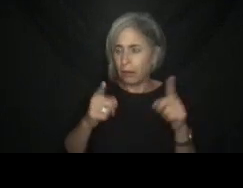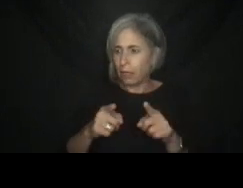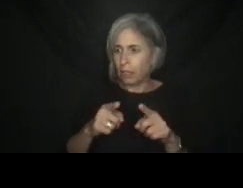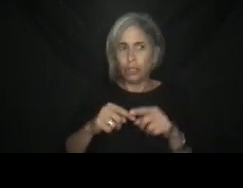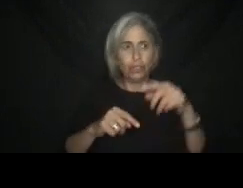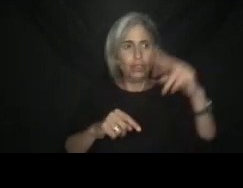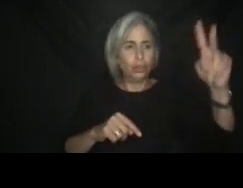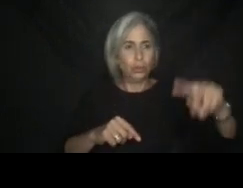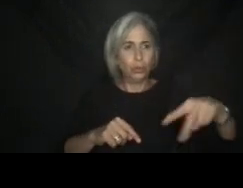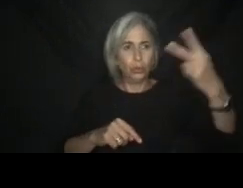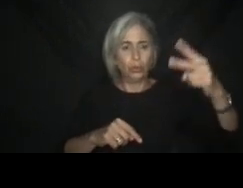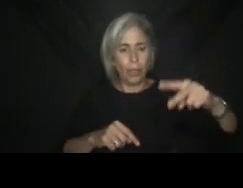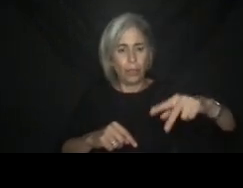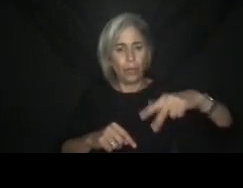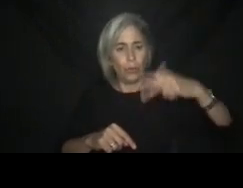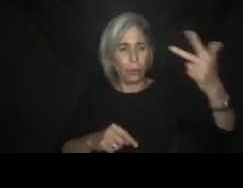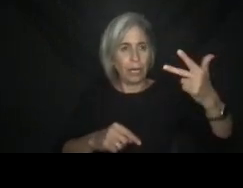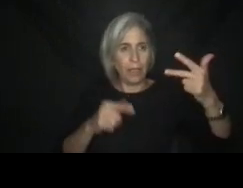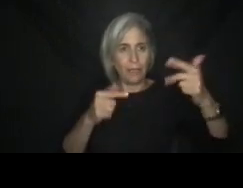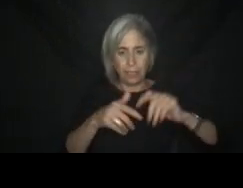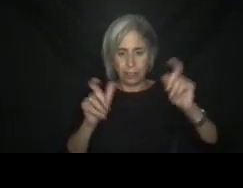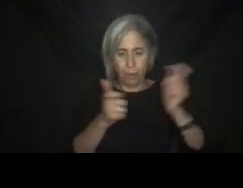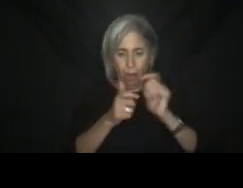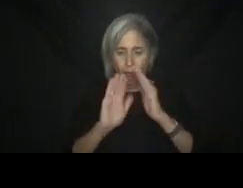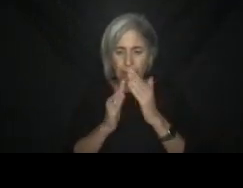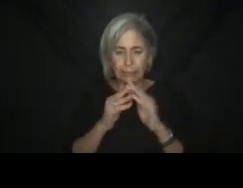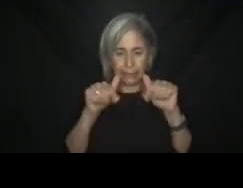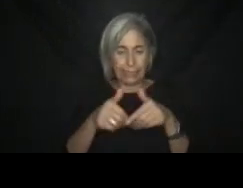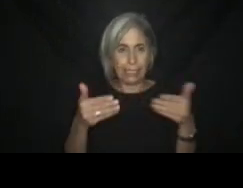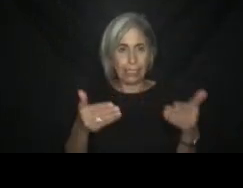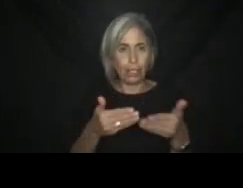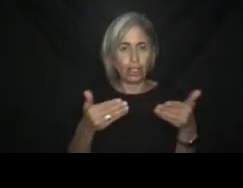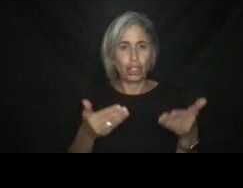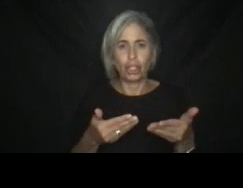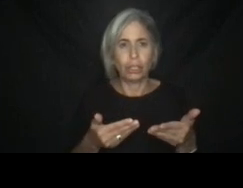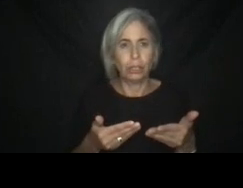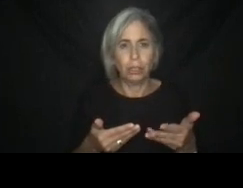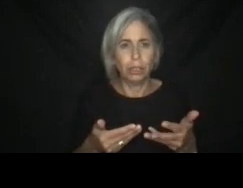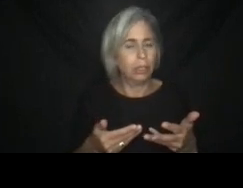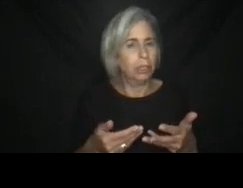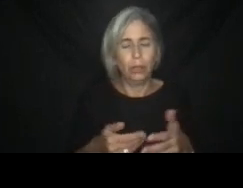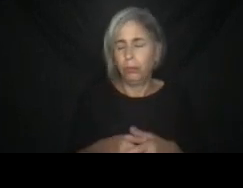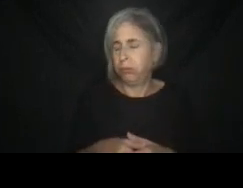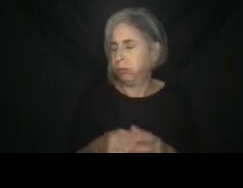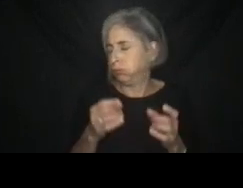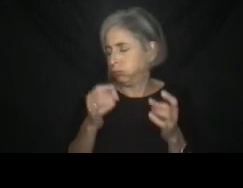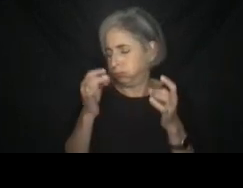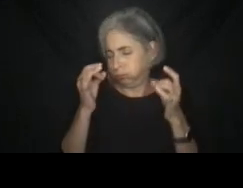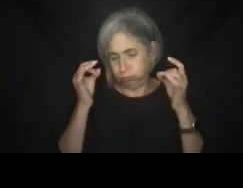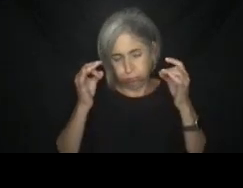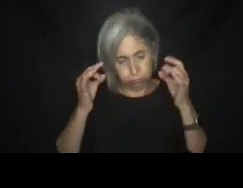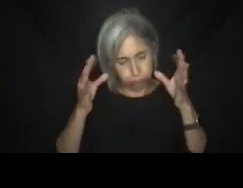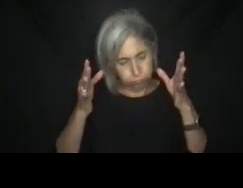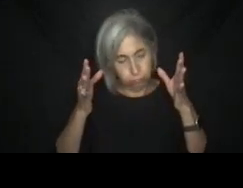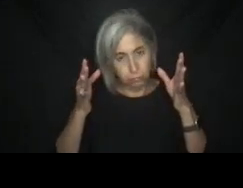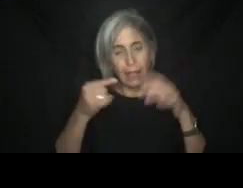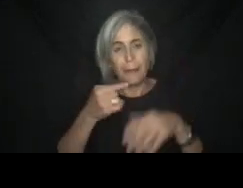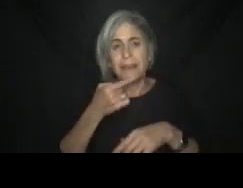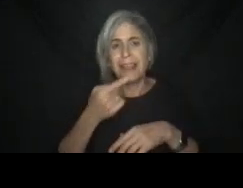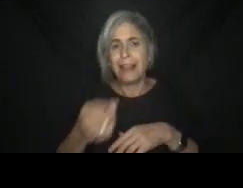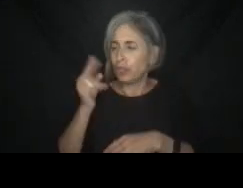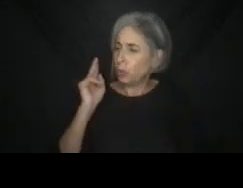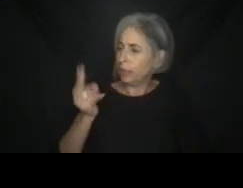3D in this little small city right here, Boynton. So I'm just letting y'all and giving y'all a little